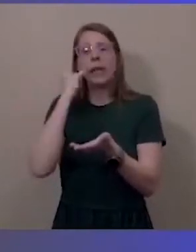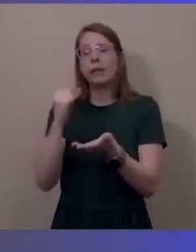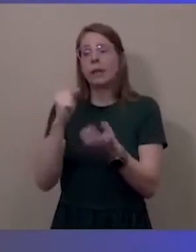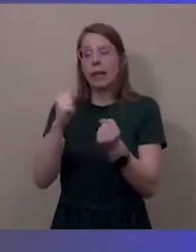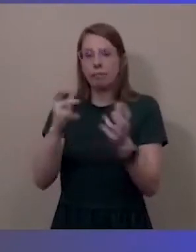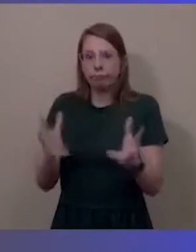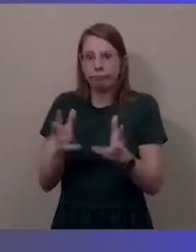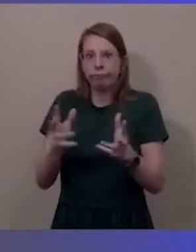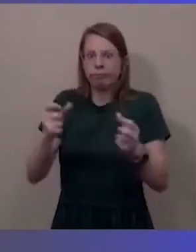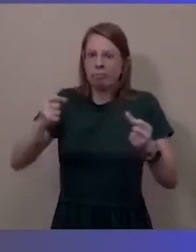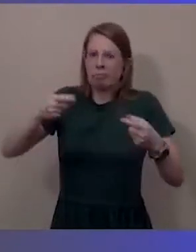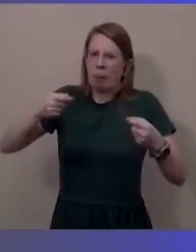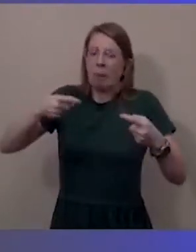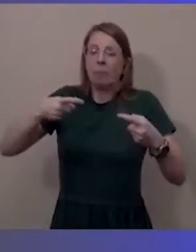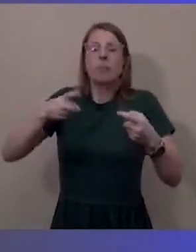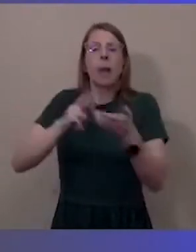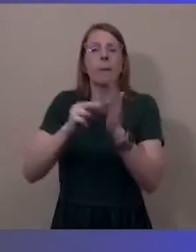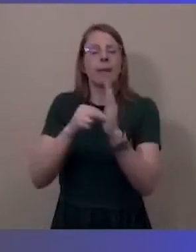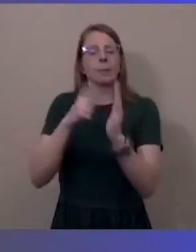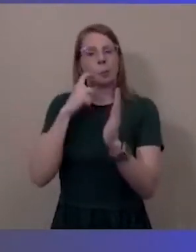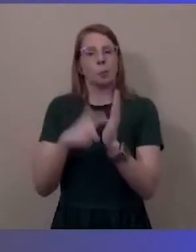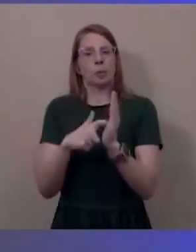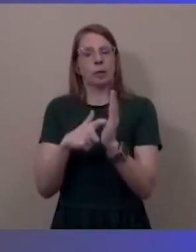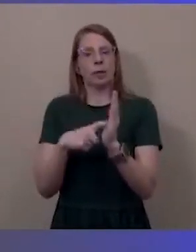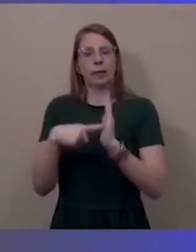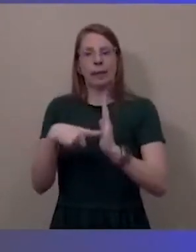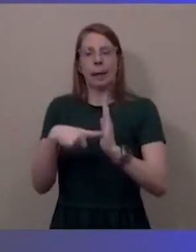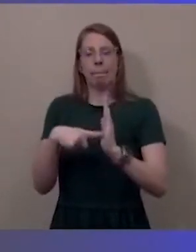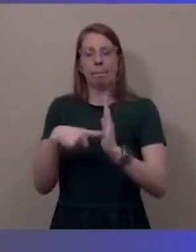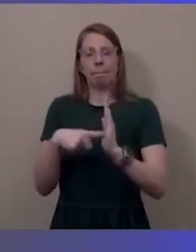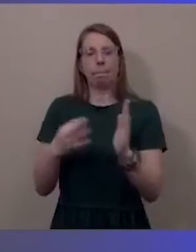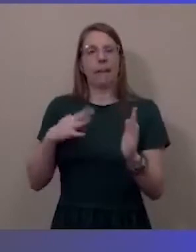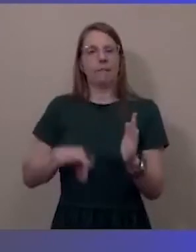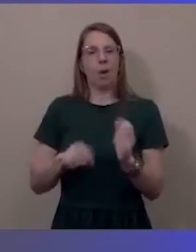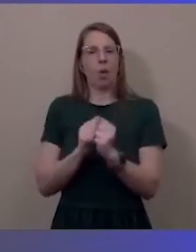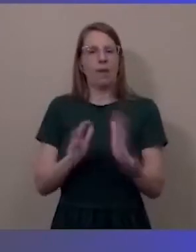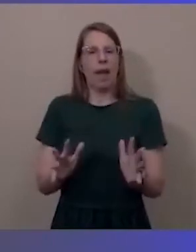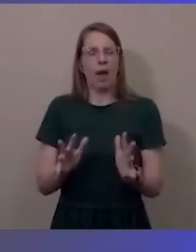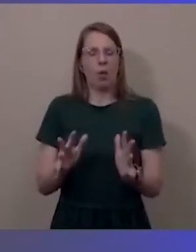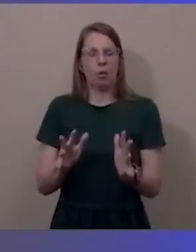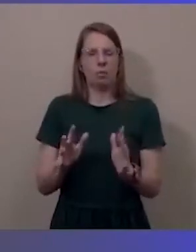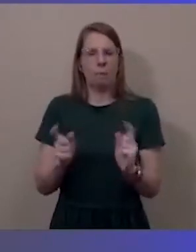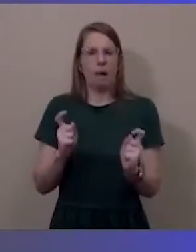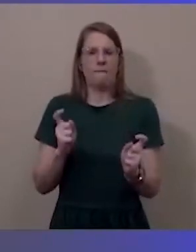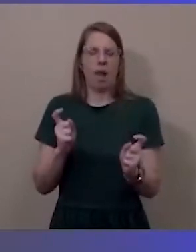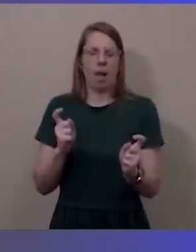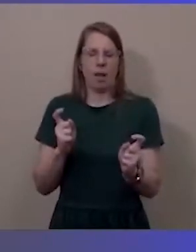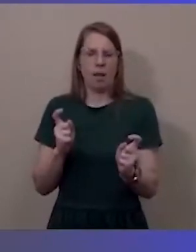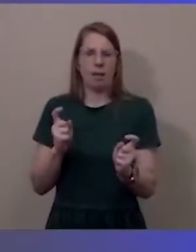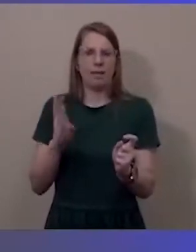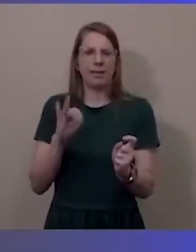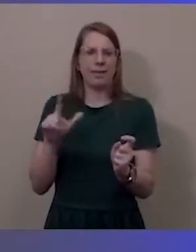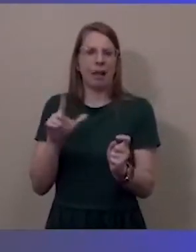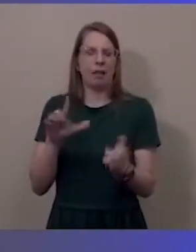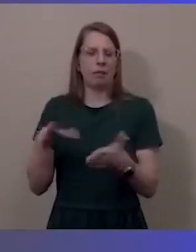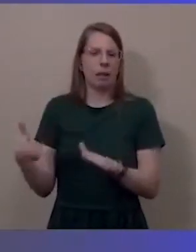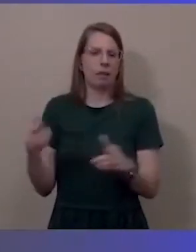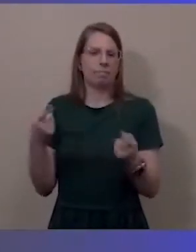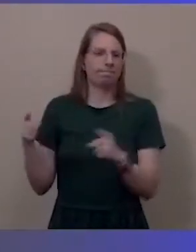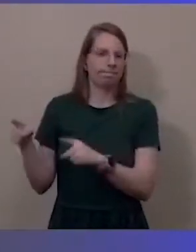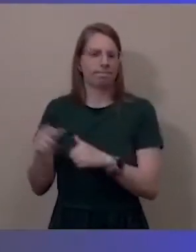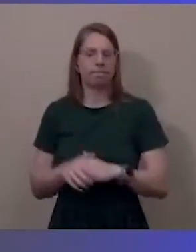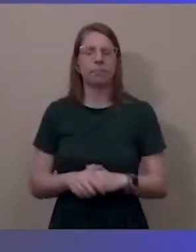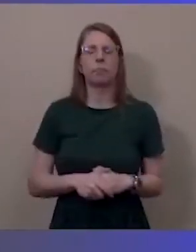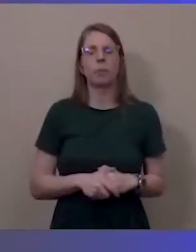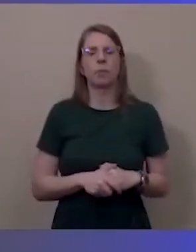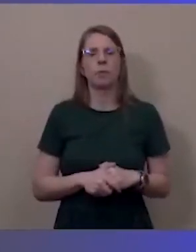those neurotransmitters, we can see a symptomatic benefit without really modifying that cell death that's occurring. And so